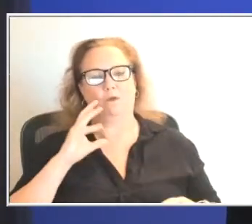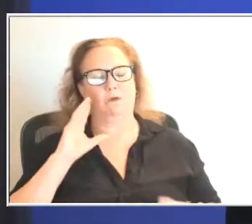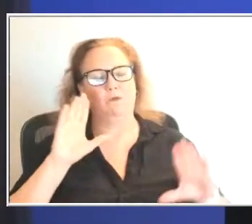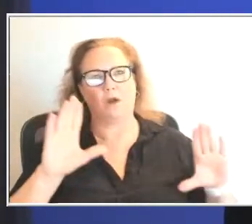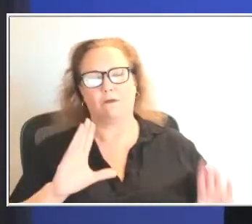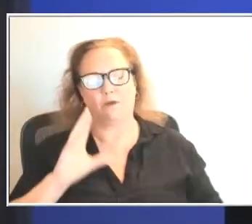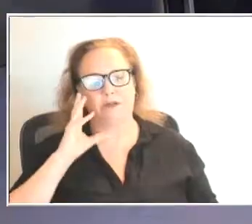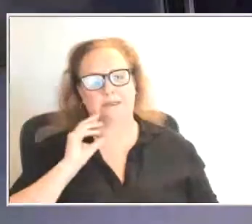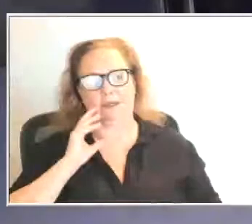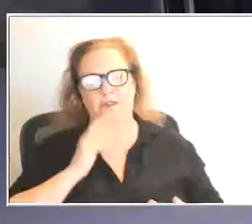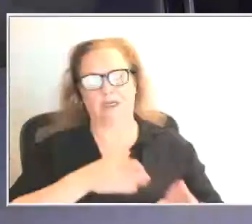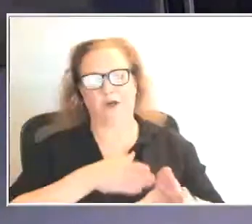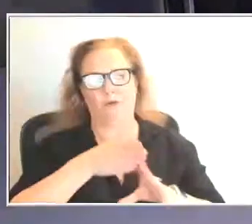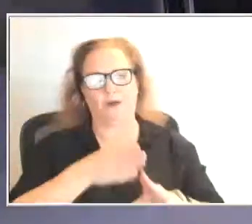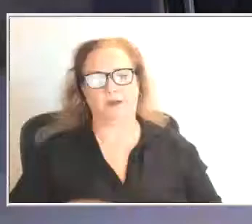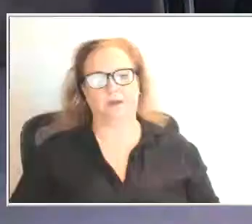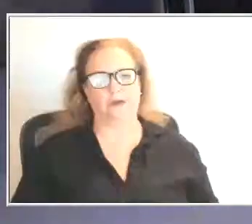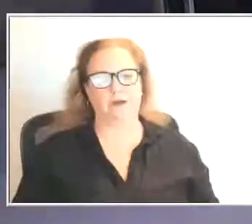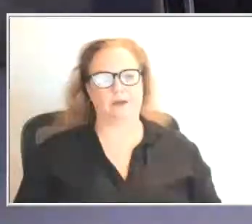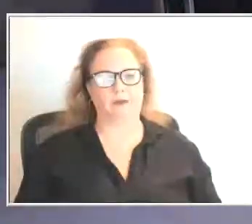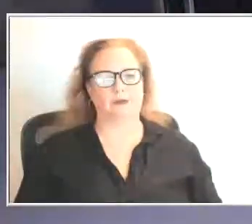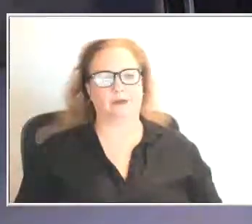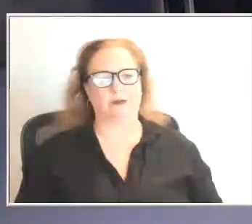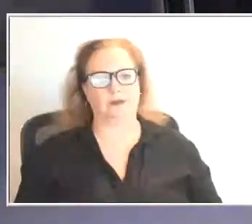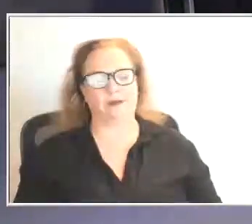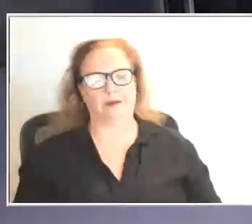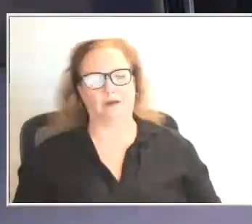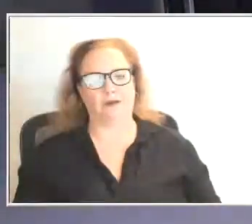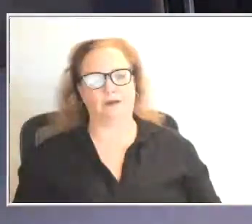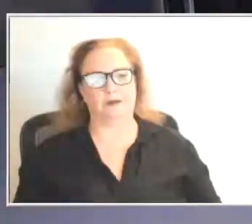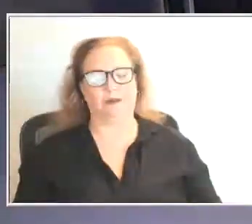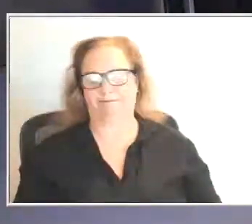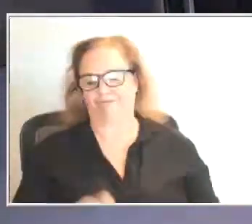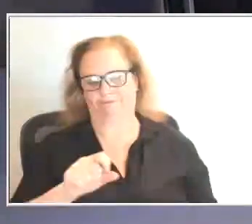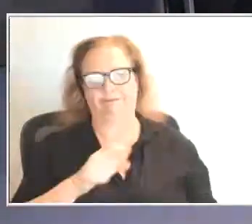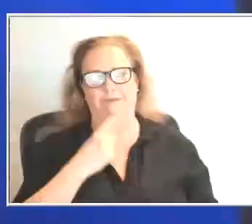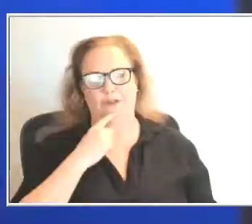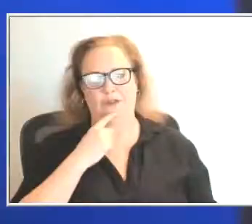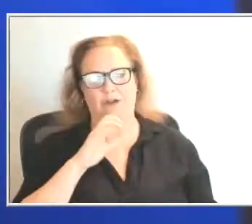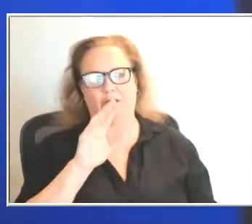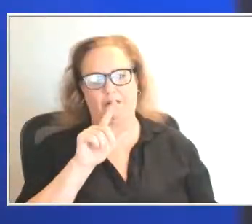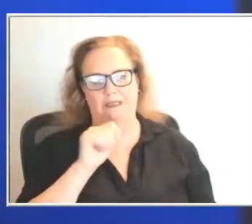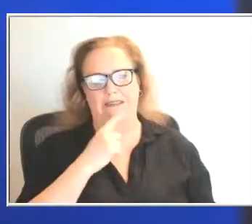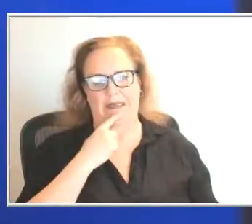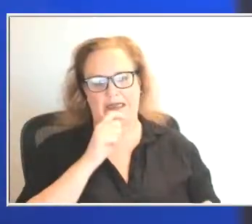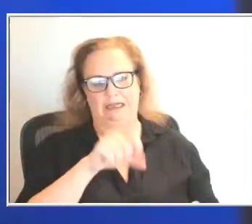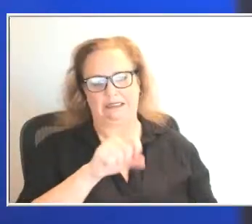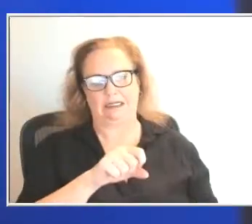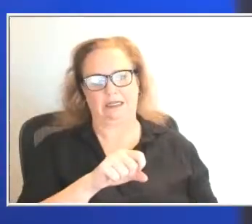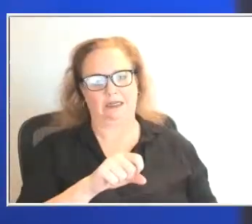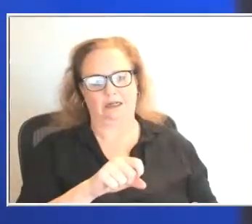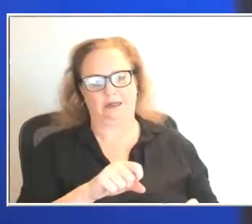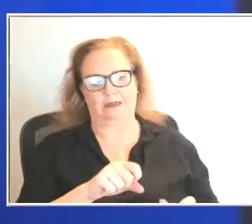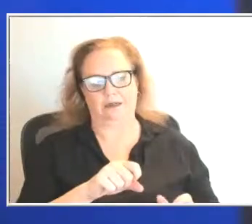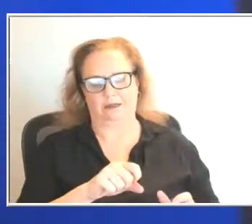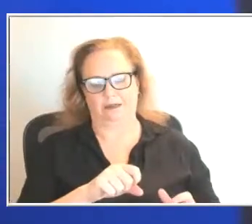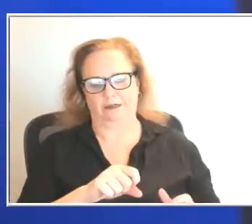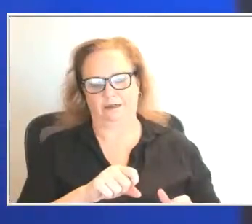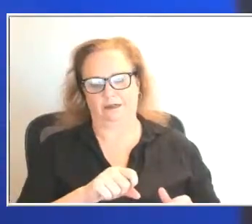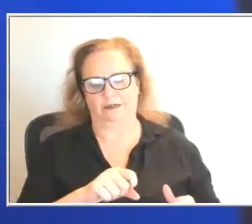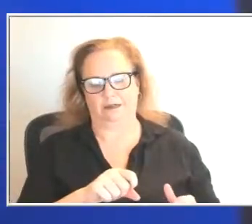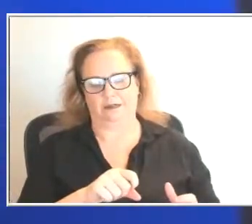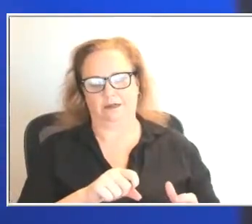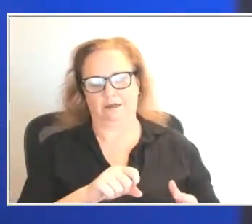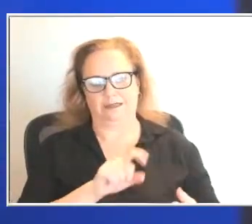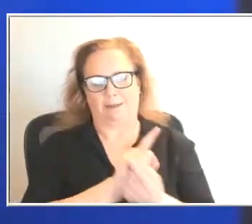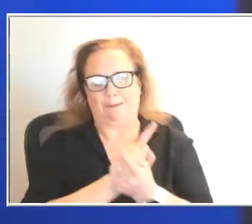So. Jennifer, what do you Oh, I mean, I ditto what Carla said. I mean, I think that just being able to meet